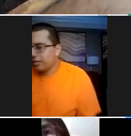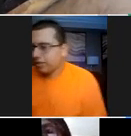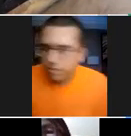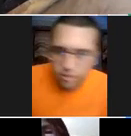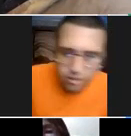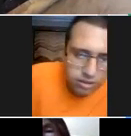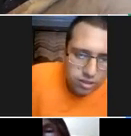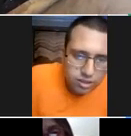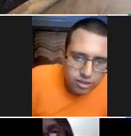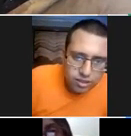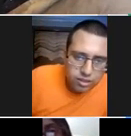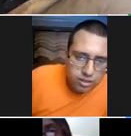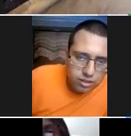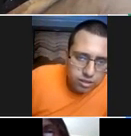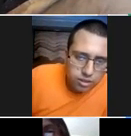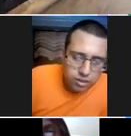point